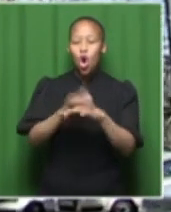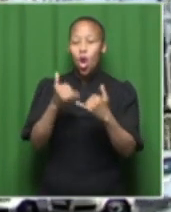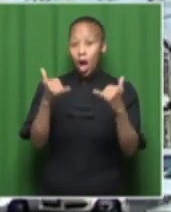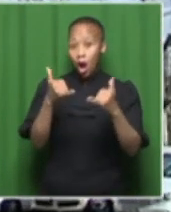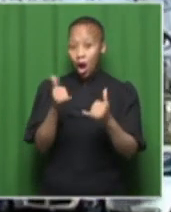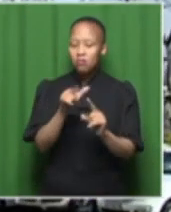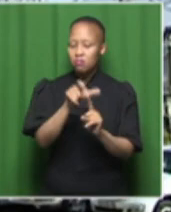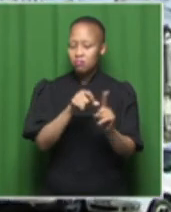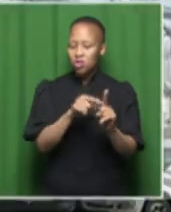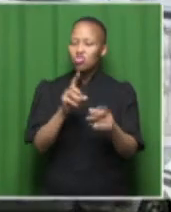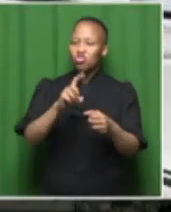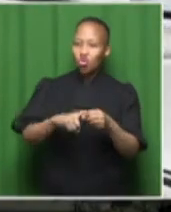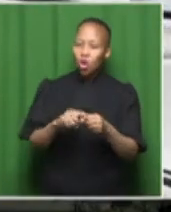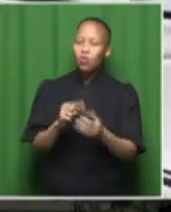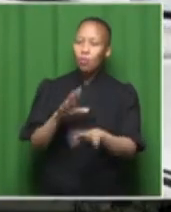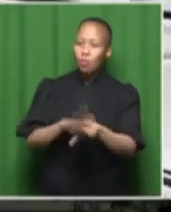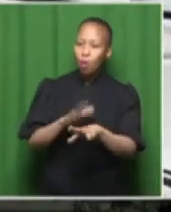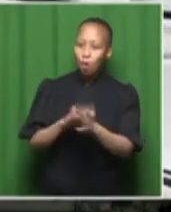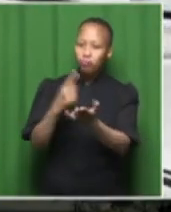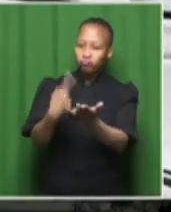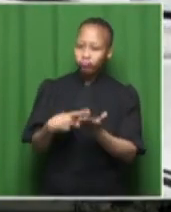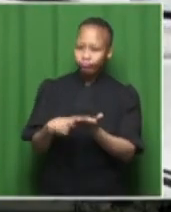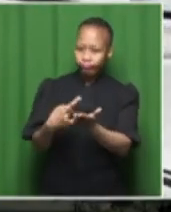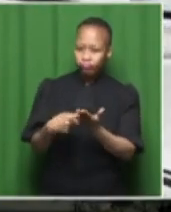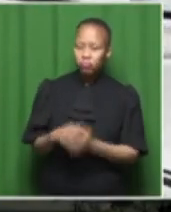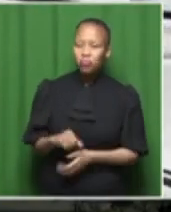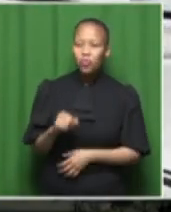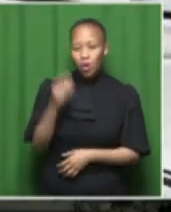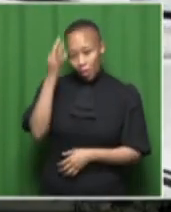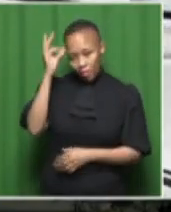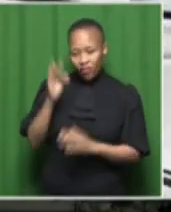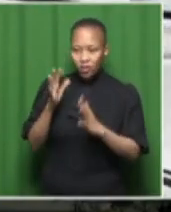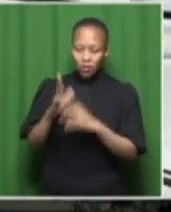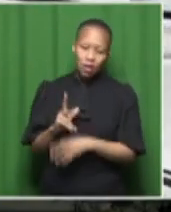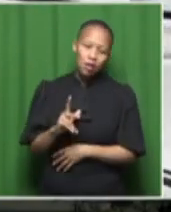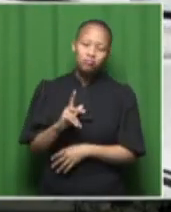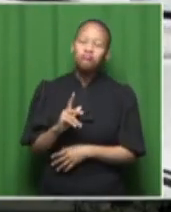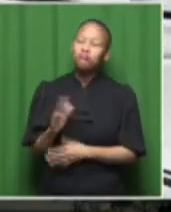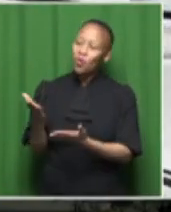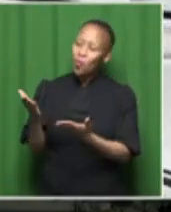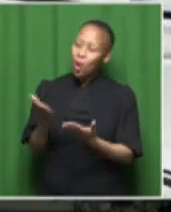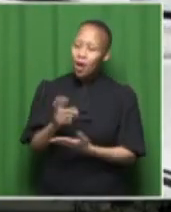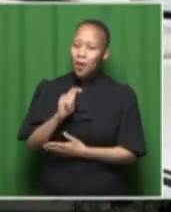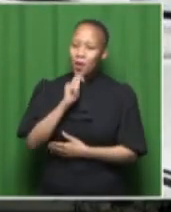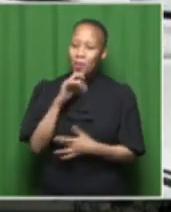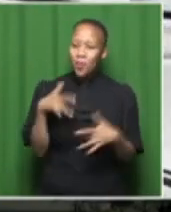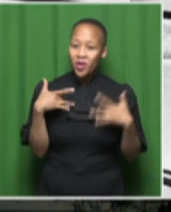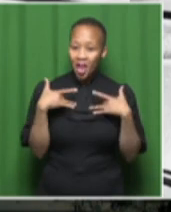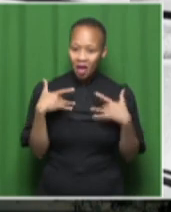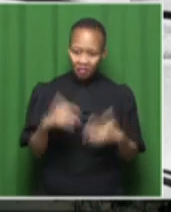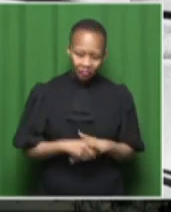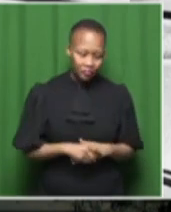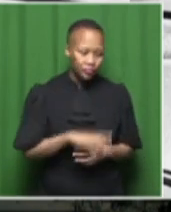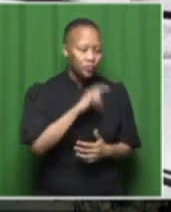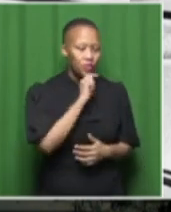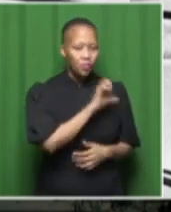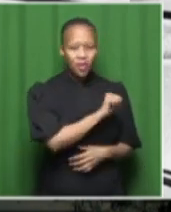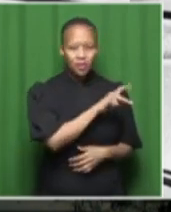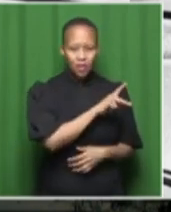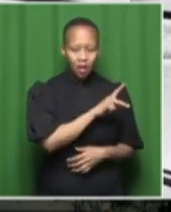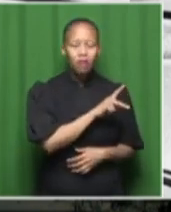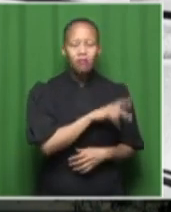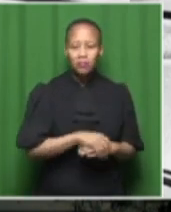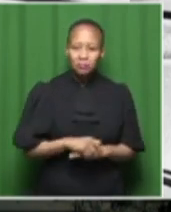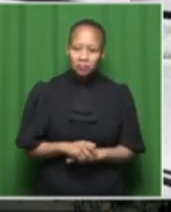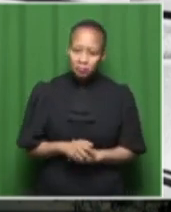this matter further. Professor, thanks for your time. Welcome to Morning Live. Good morning. Thank you, Sakina, for having me. So as